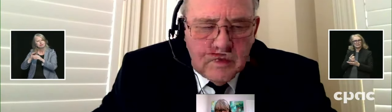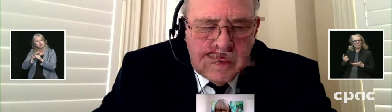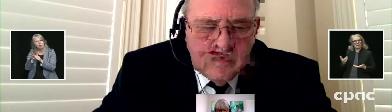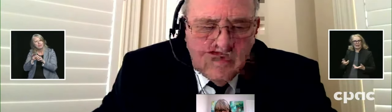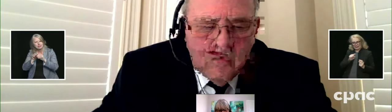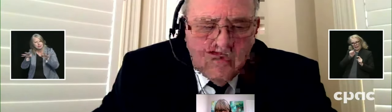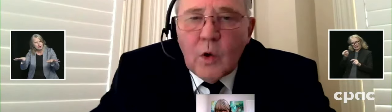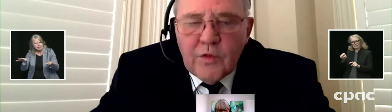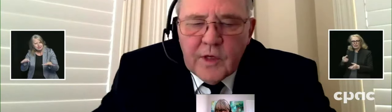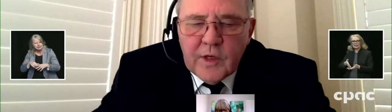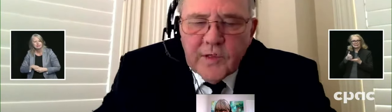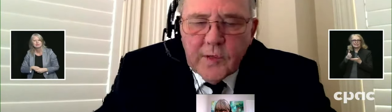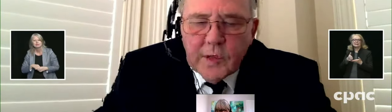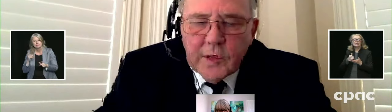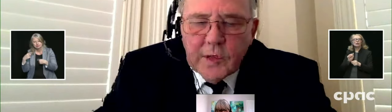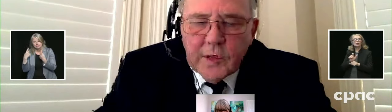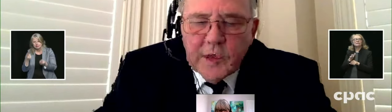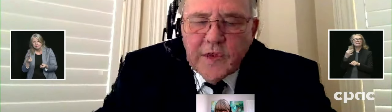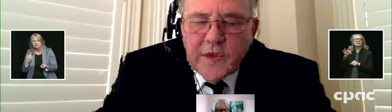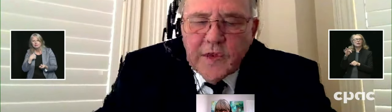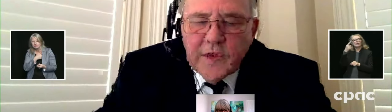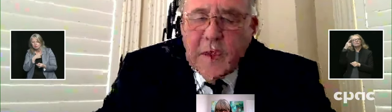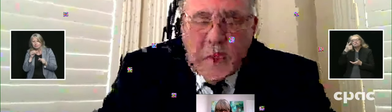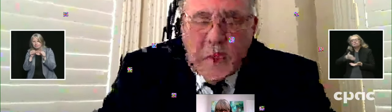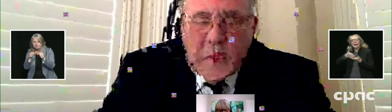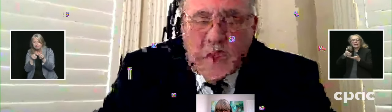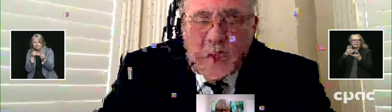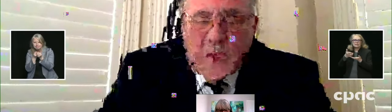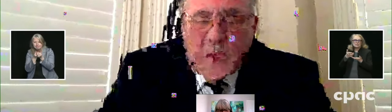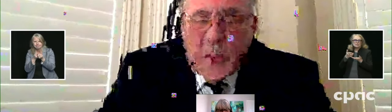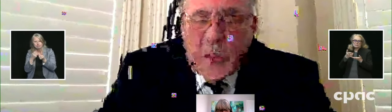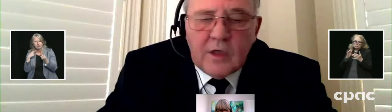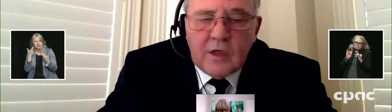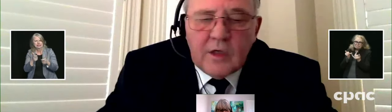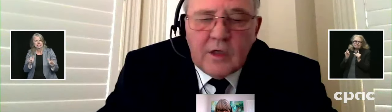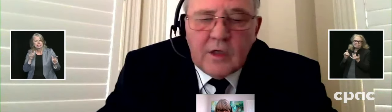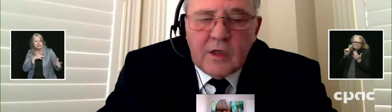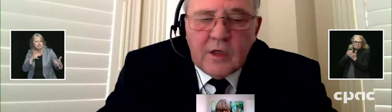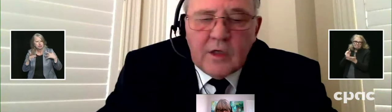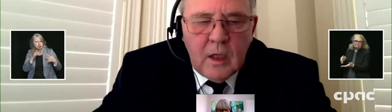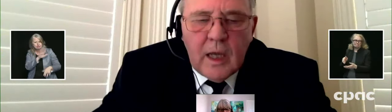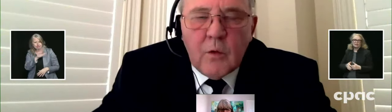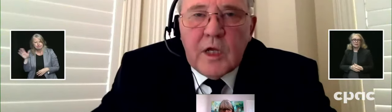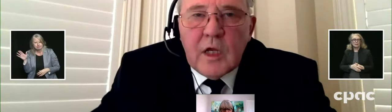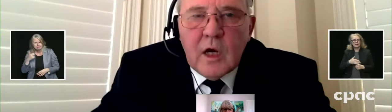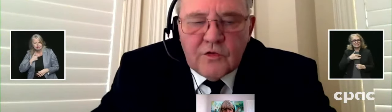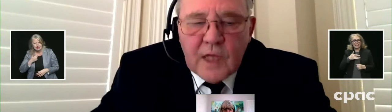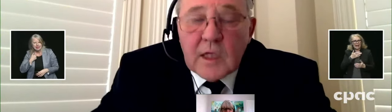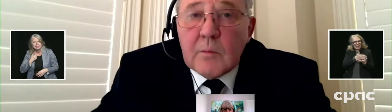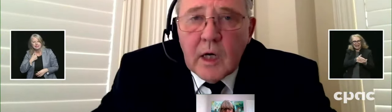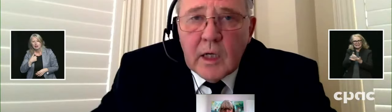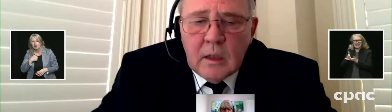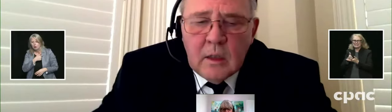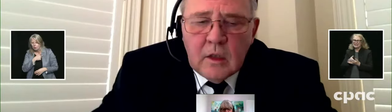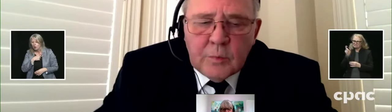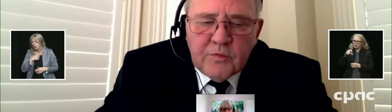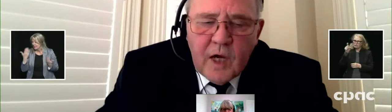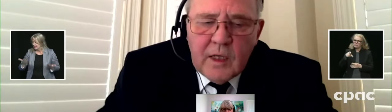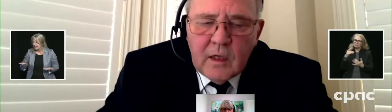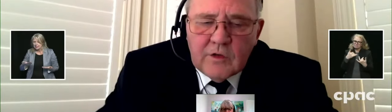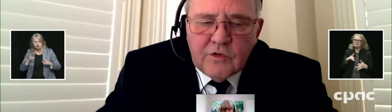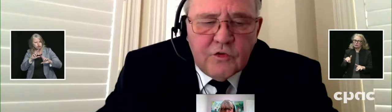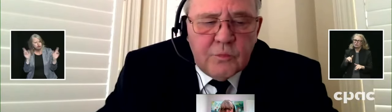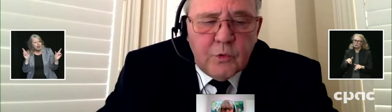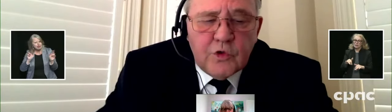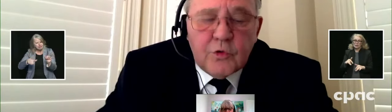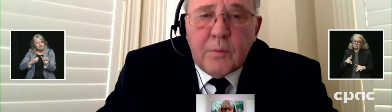We know that the need for relief and assistance continues to be of great need and concern across the country, and we are standing by to